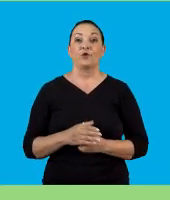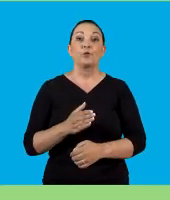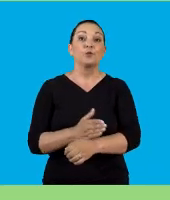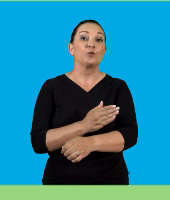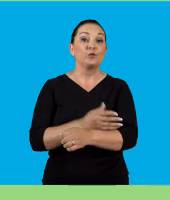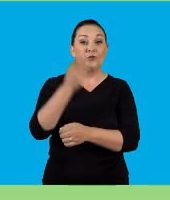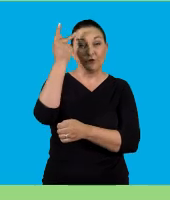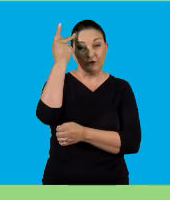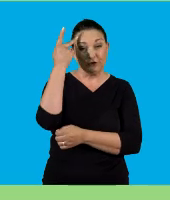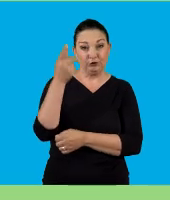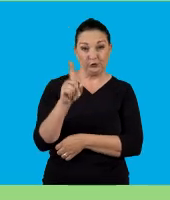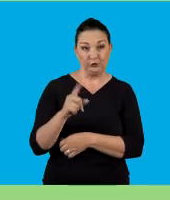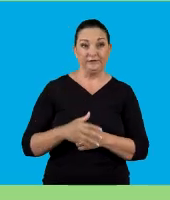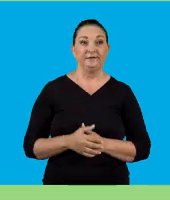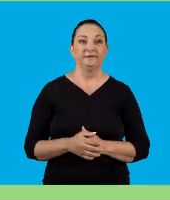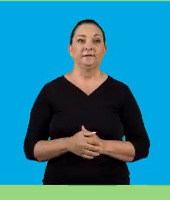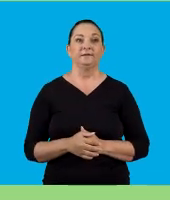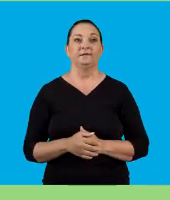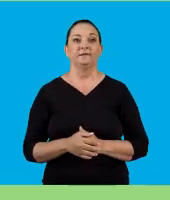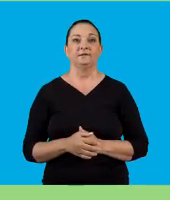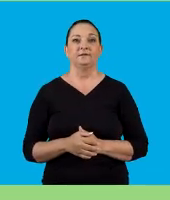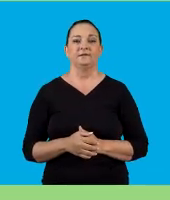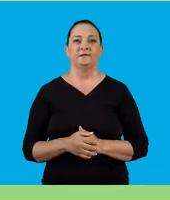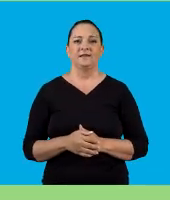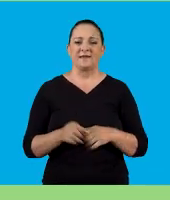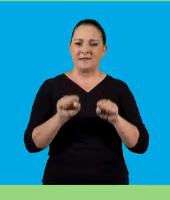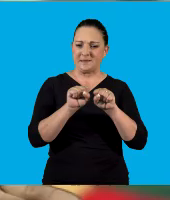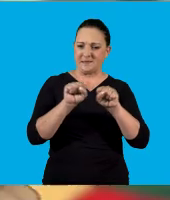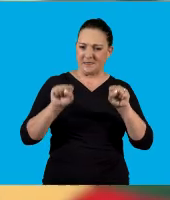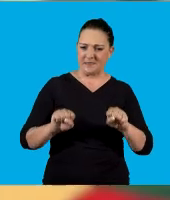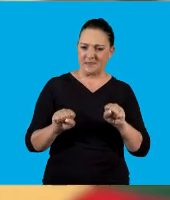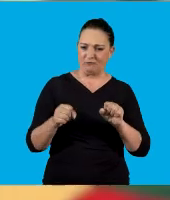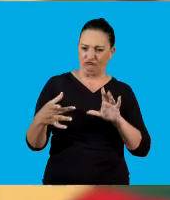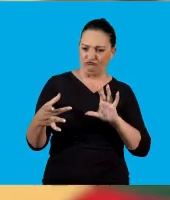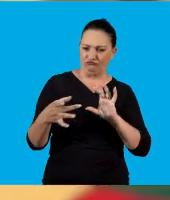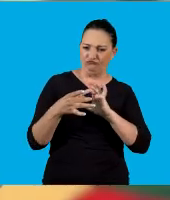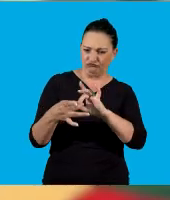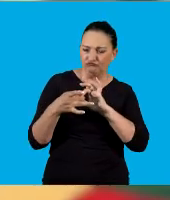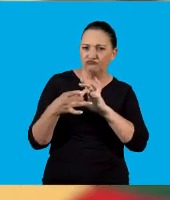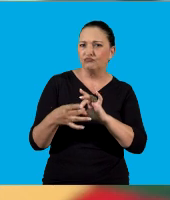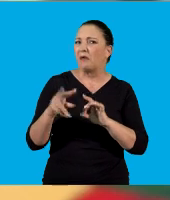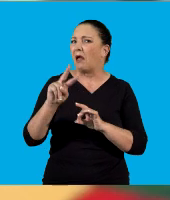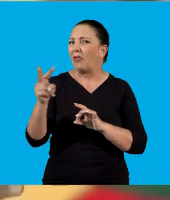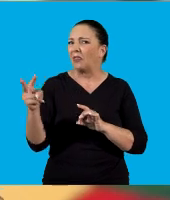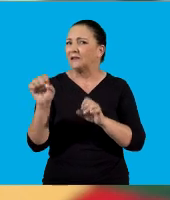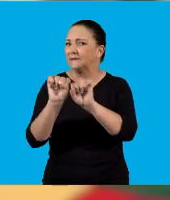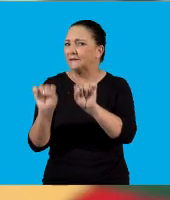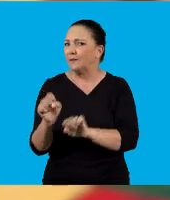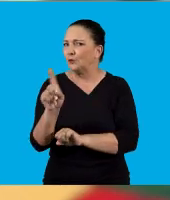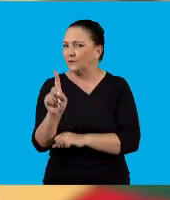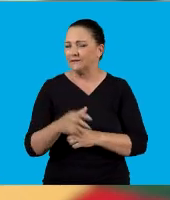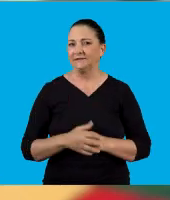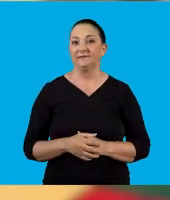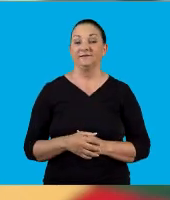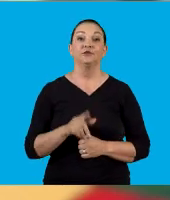Now, as part of our pre-knowledge, we are trying to see what other system could be related to the musculoskeletal